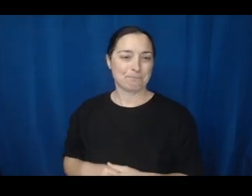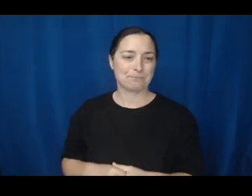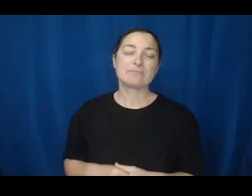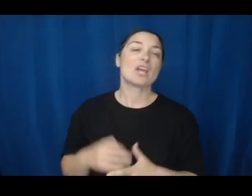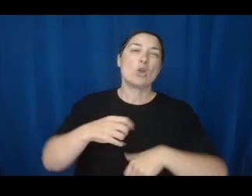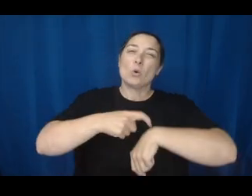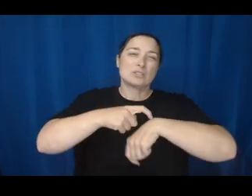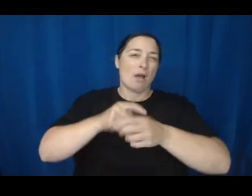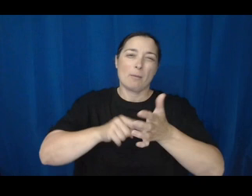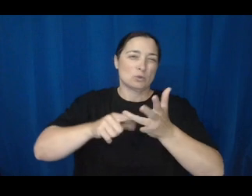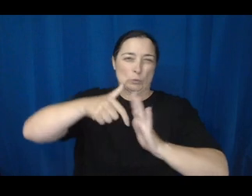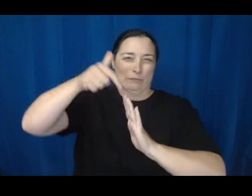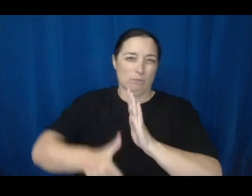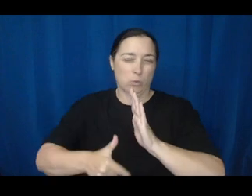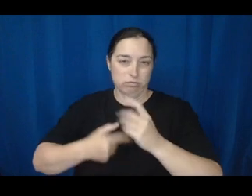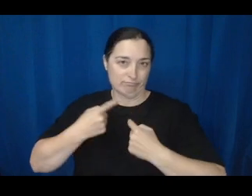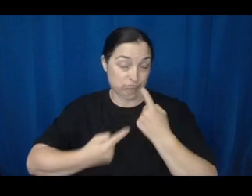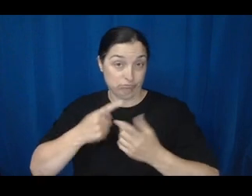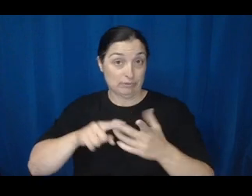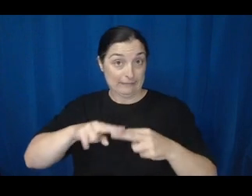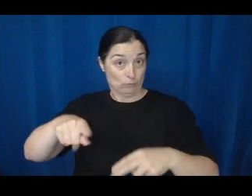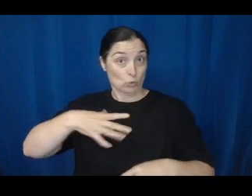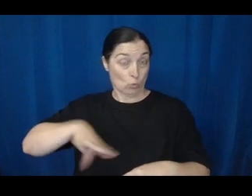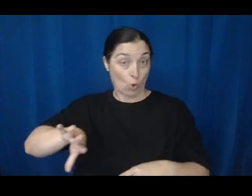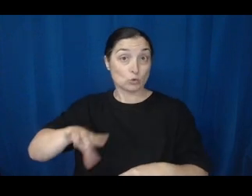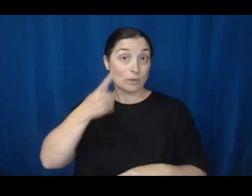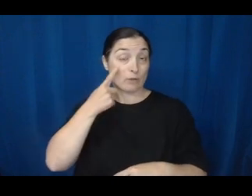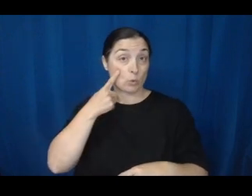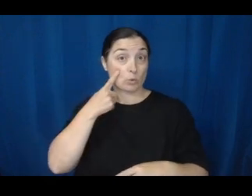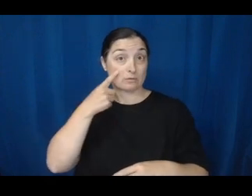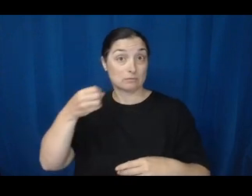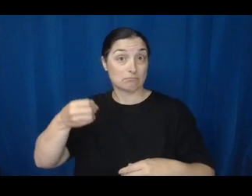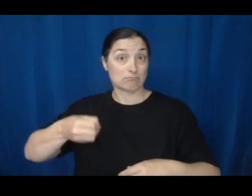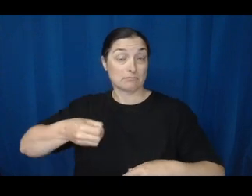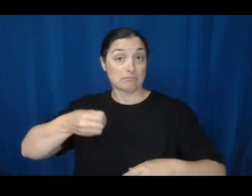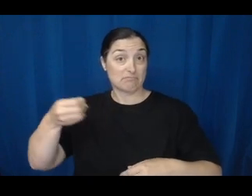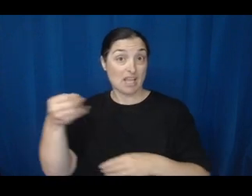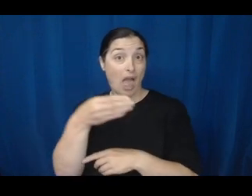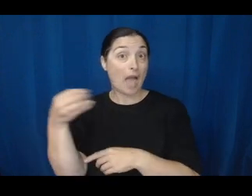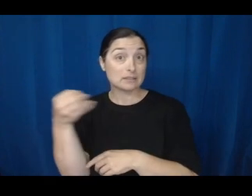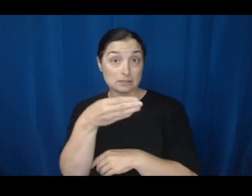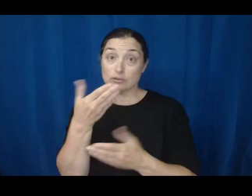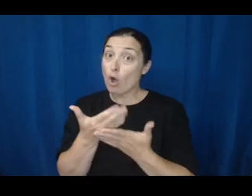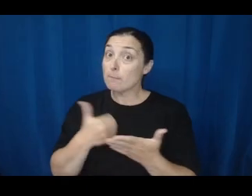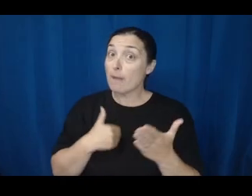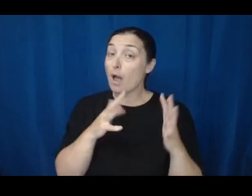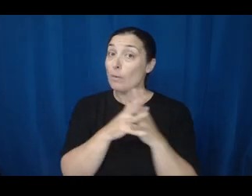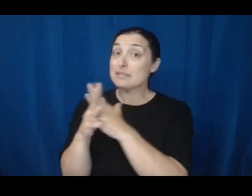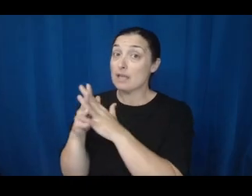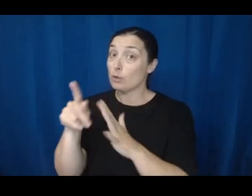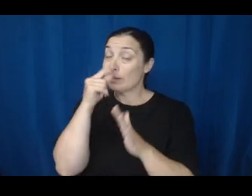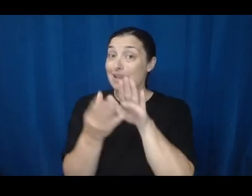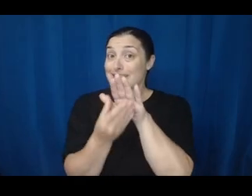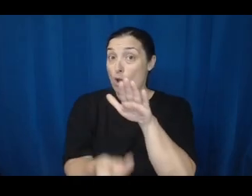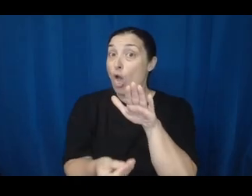kind of details. If you want to take a look at this slide deck, it is sleeping already on my website. You just go there and download it and use it in your own